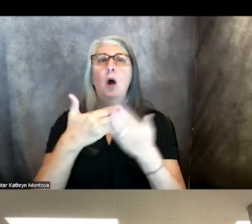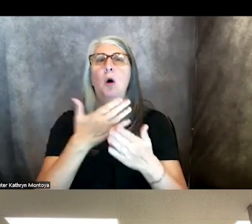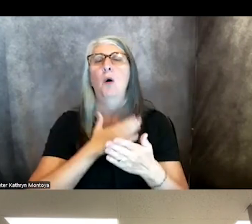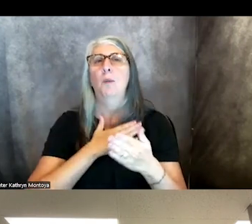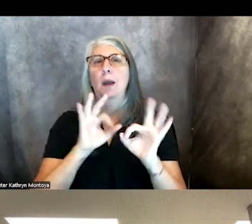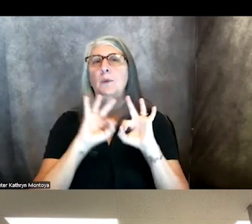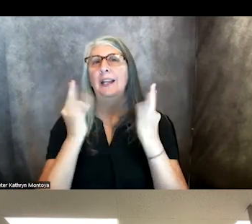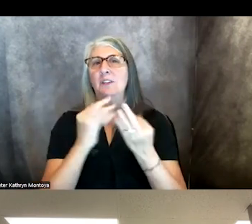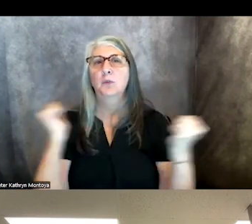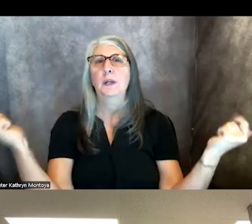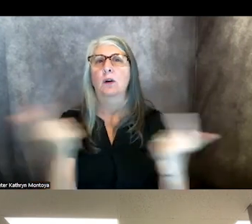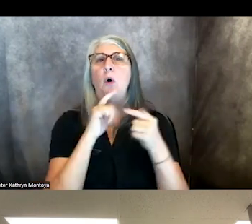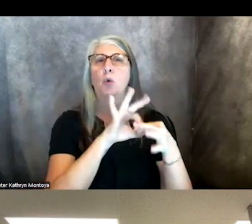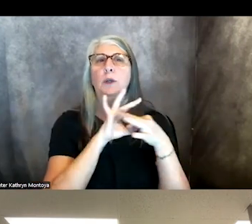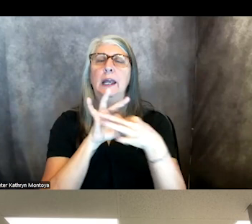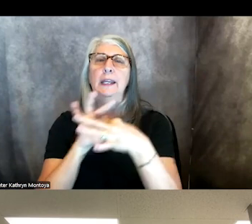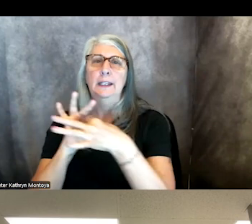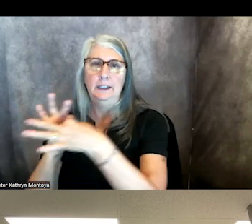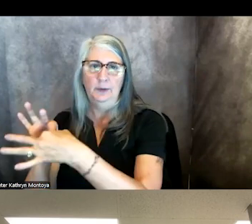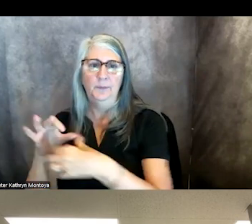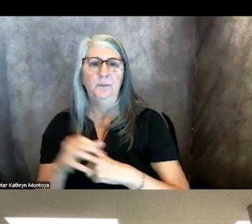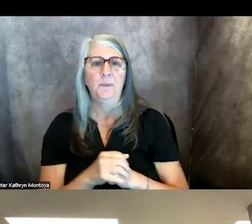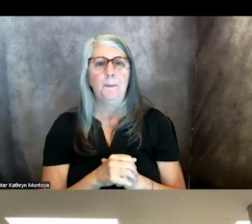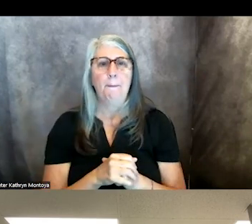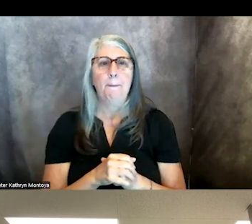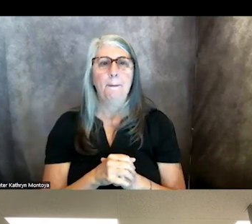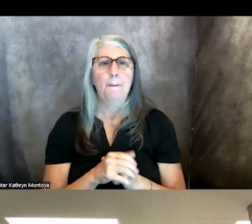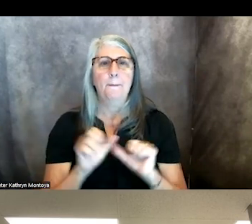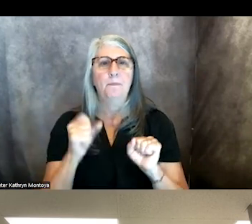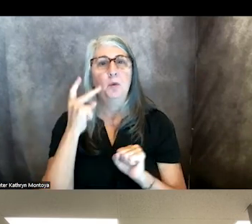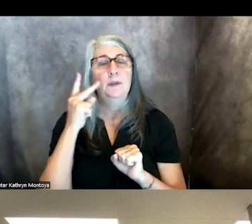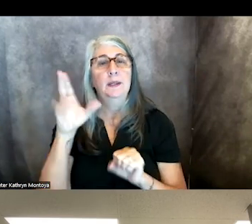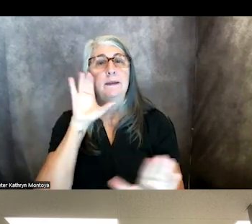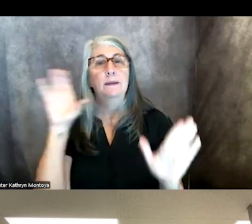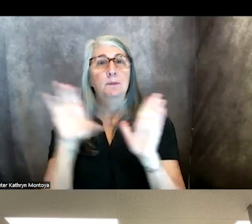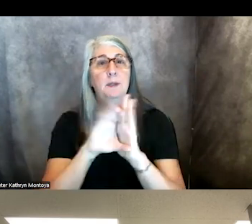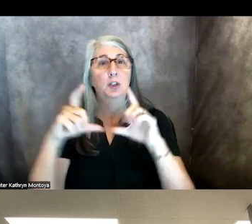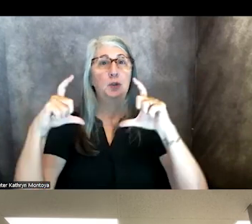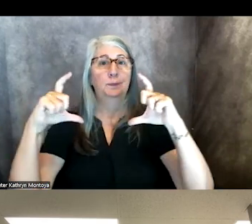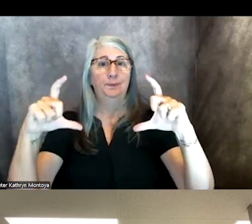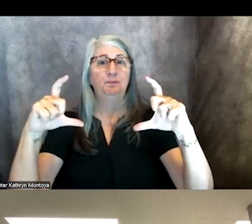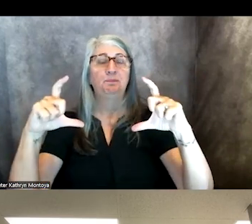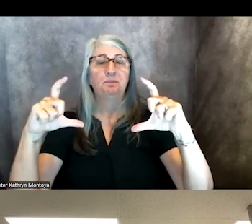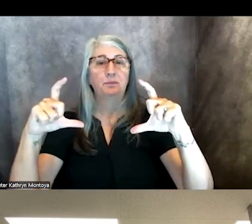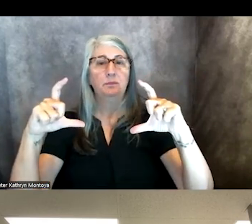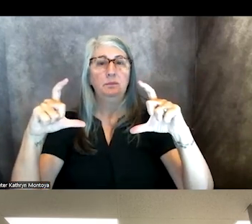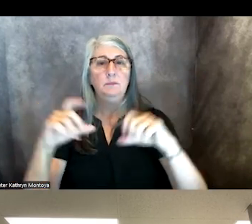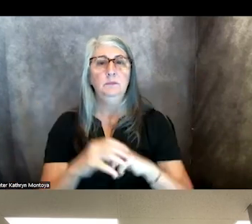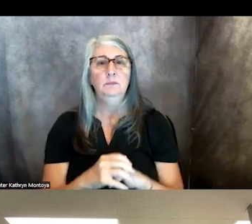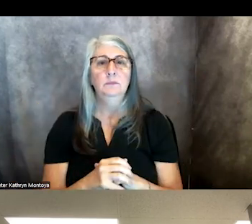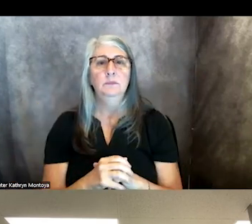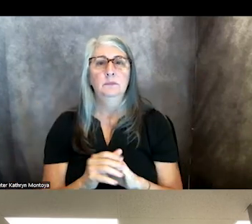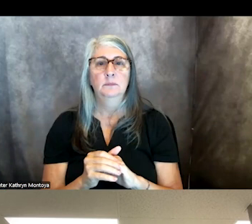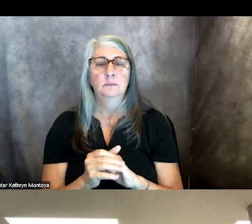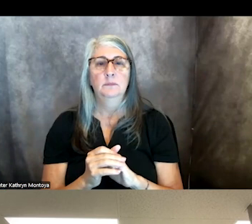all related. As you can see on the image here on the right, there's a